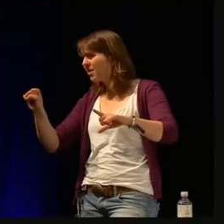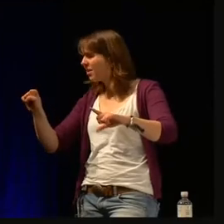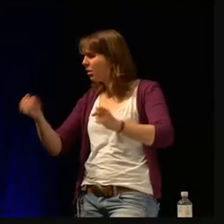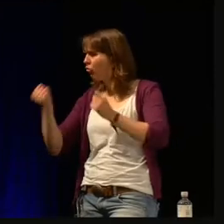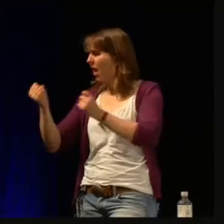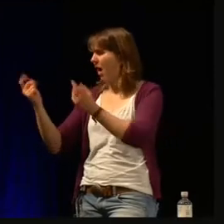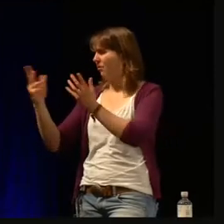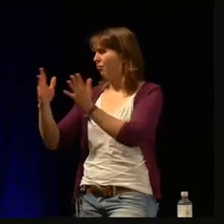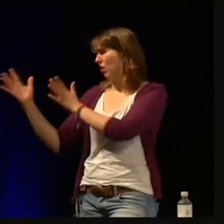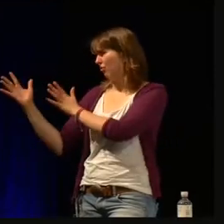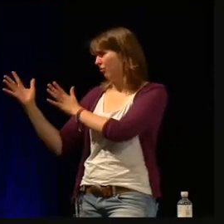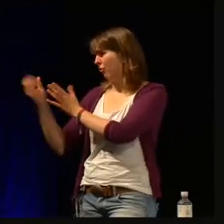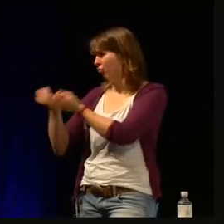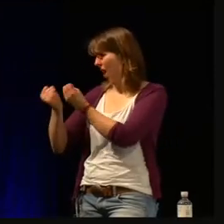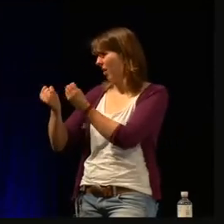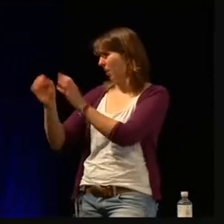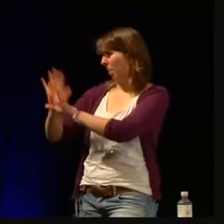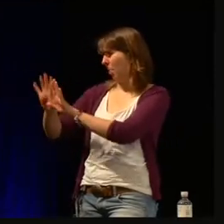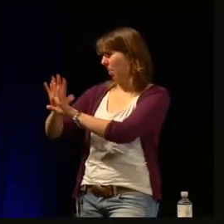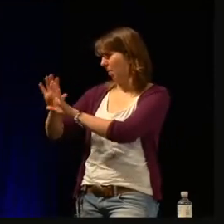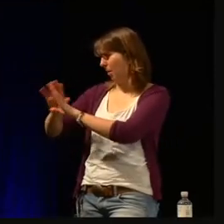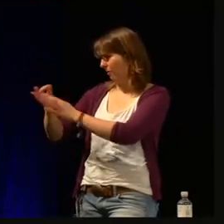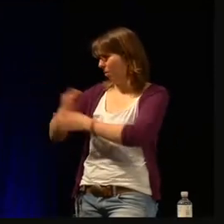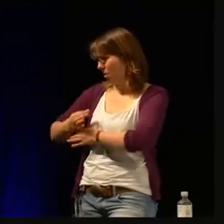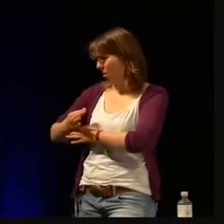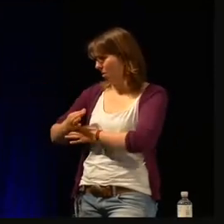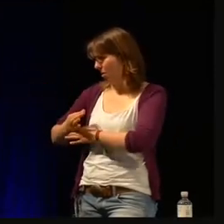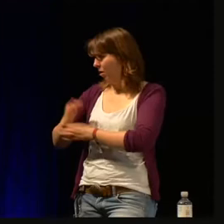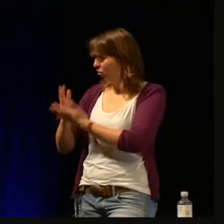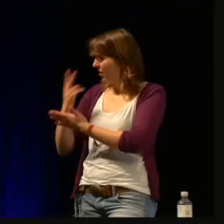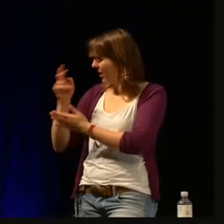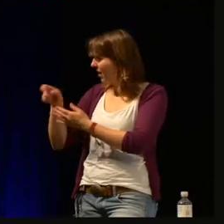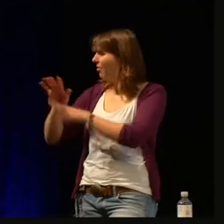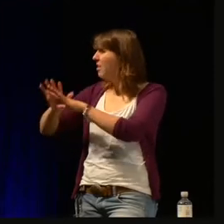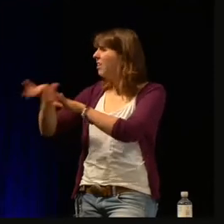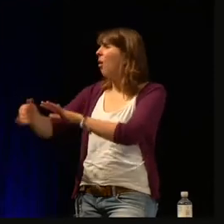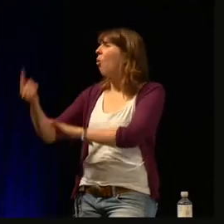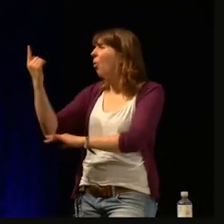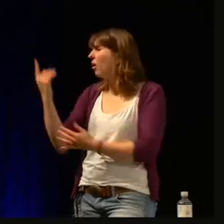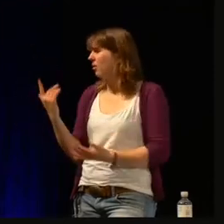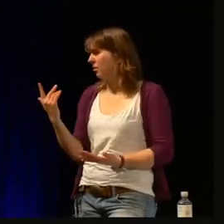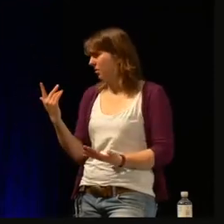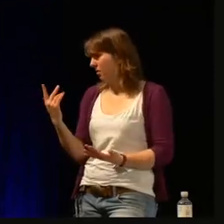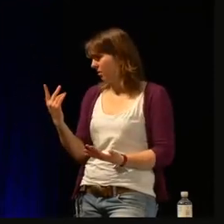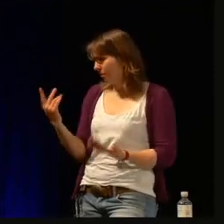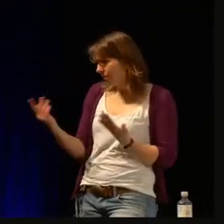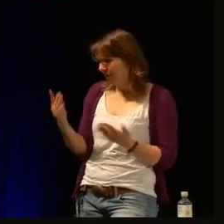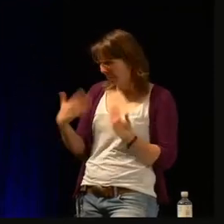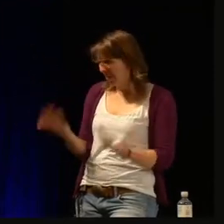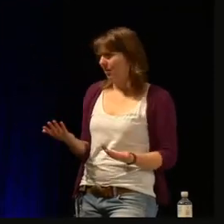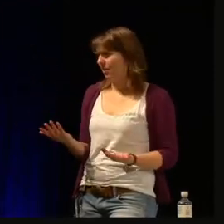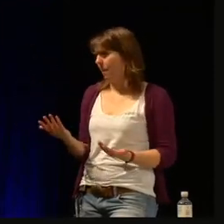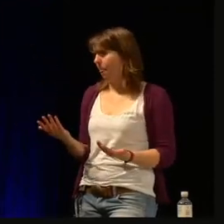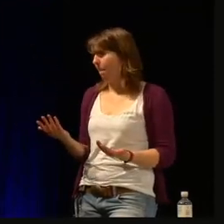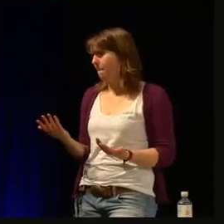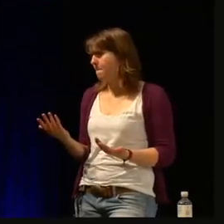are there techniques to visualize those kind of biases, to make it known so people realize that